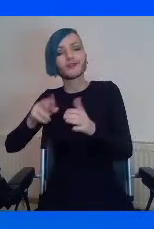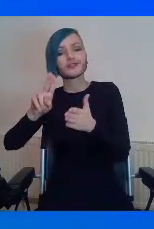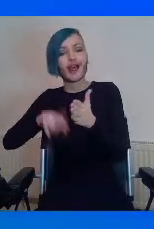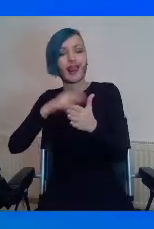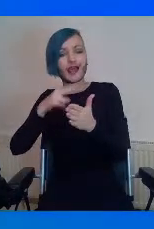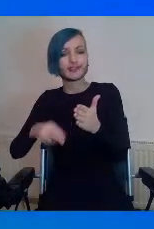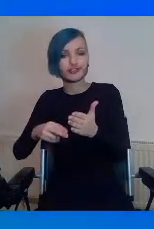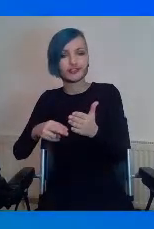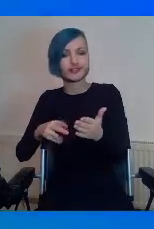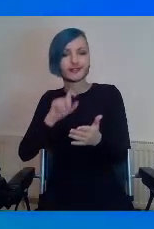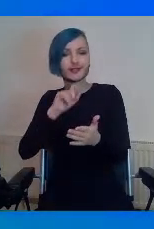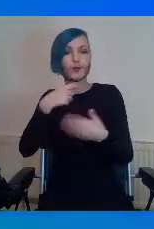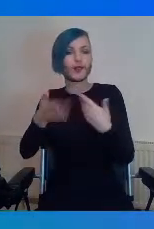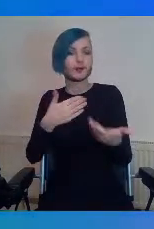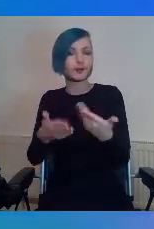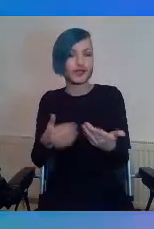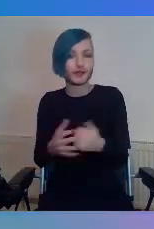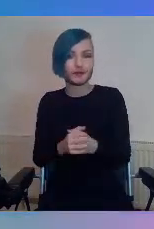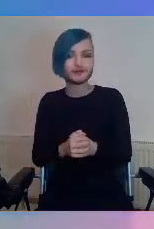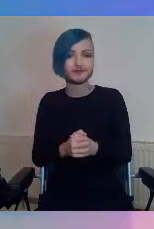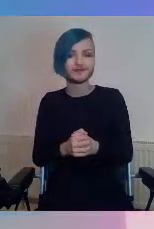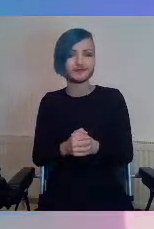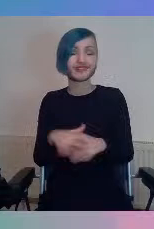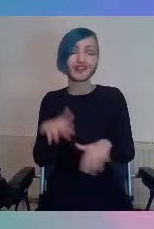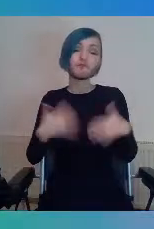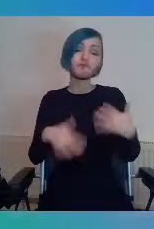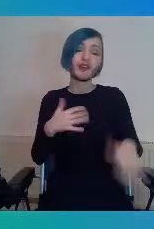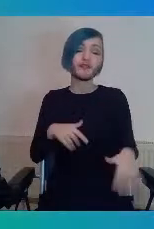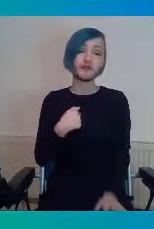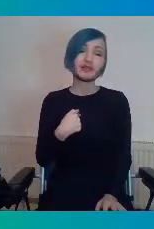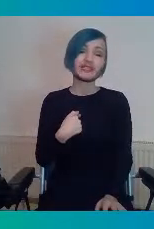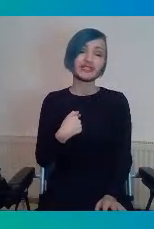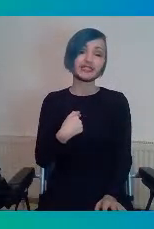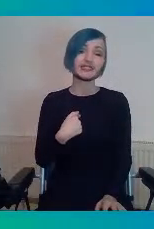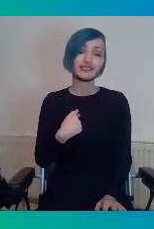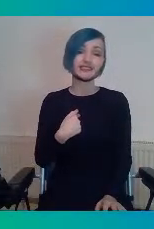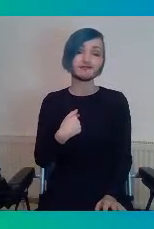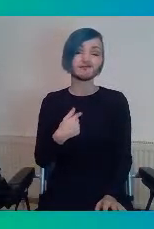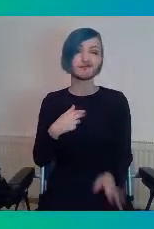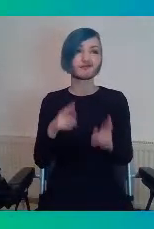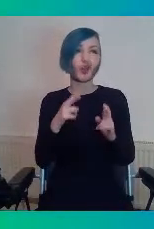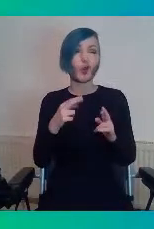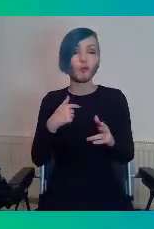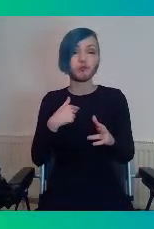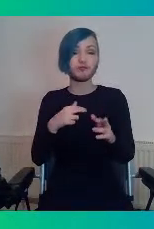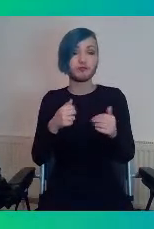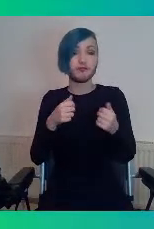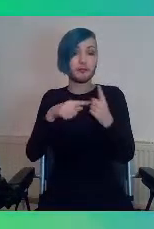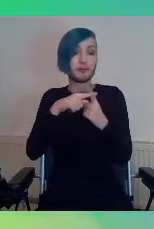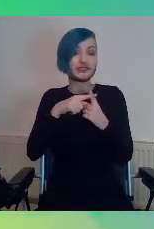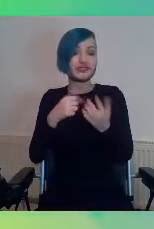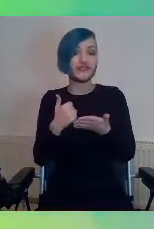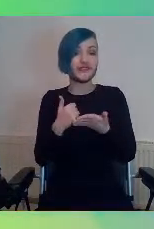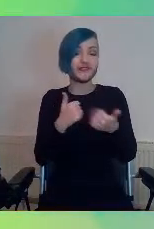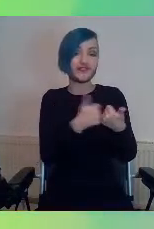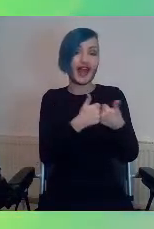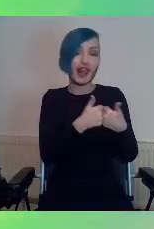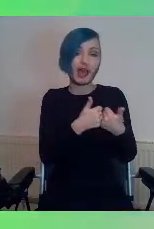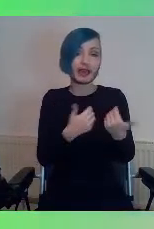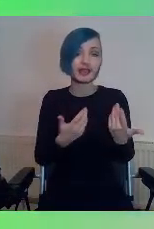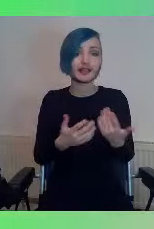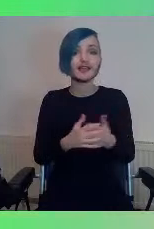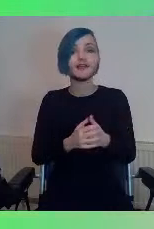me as I hope a good ally, and there is no bad time of talking about